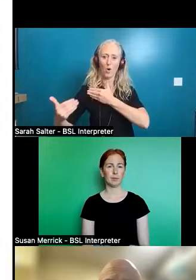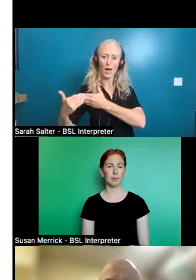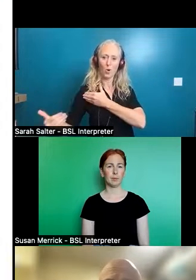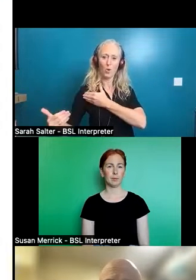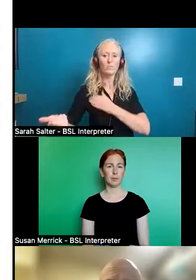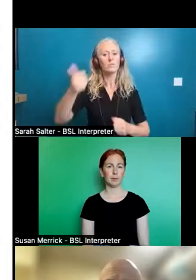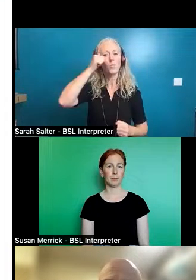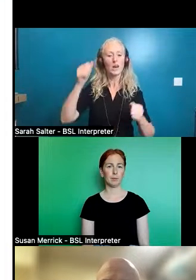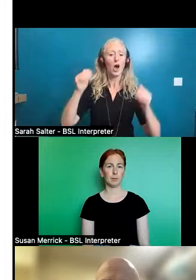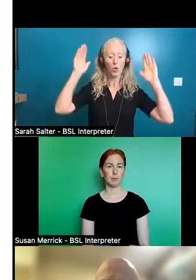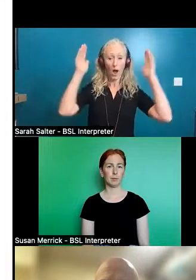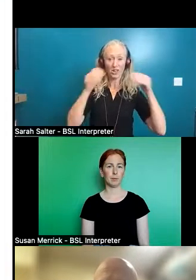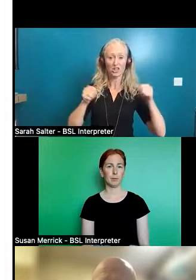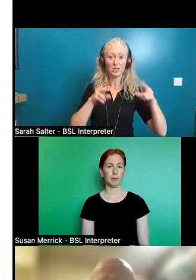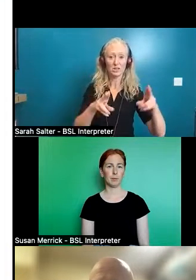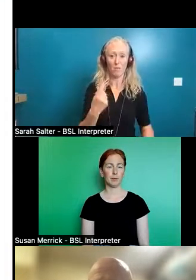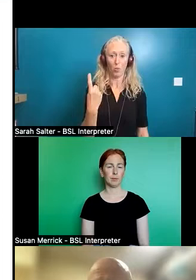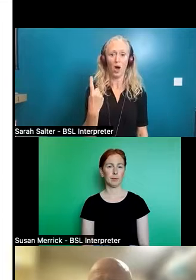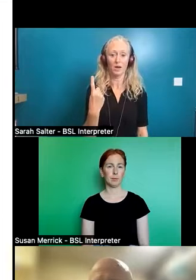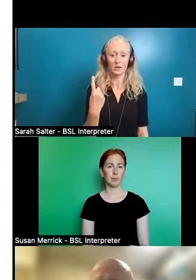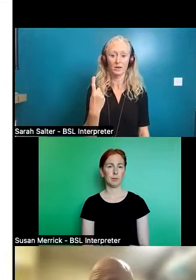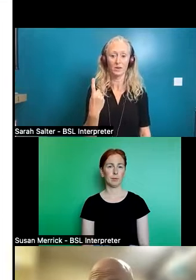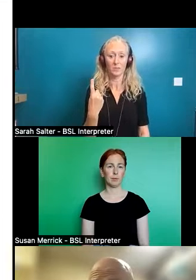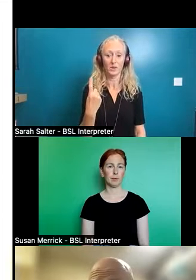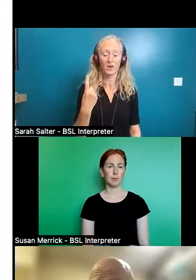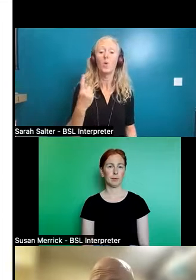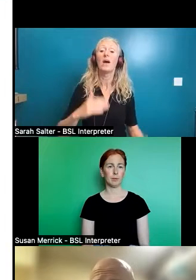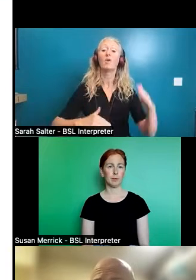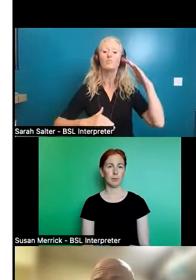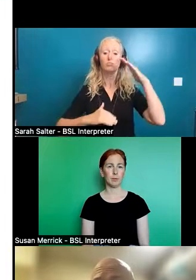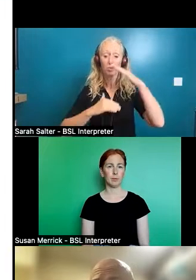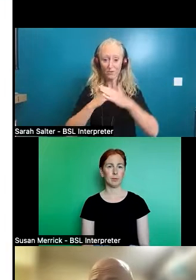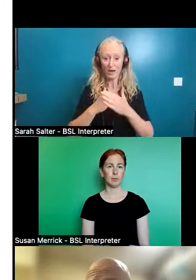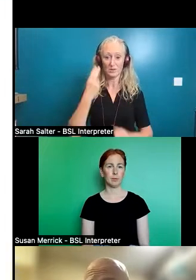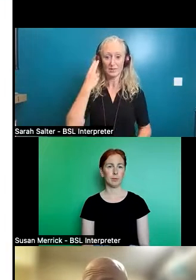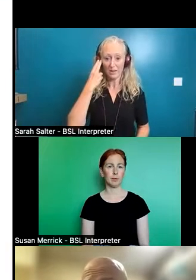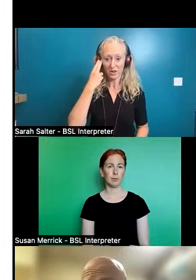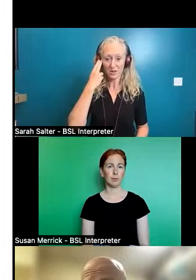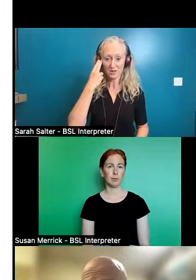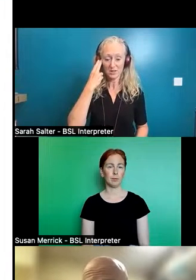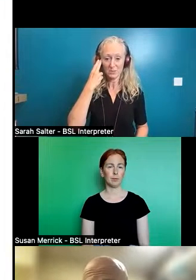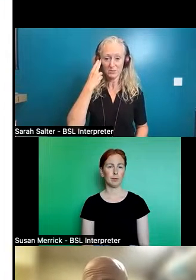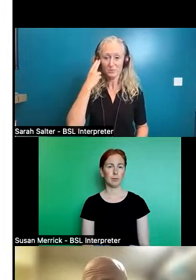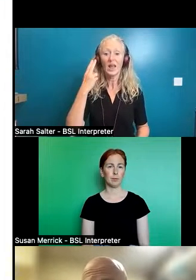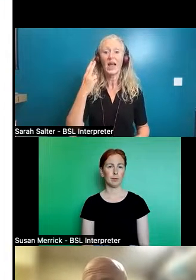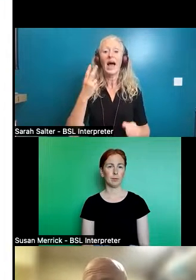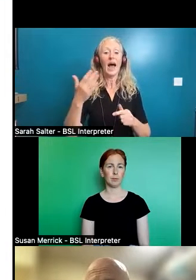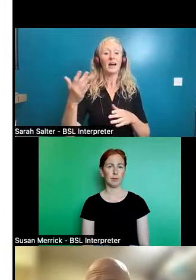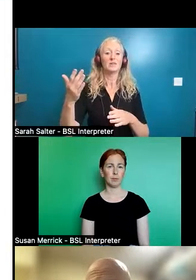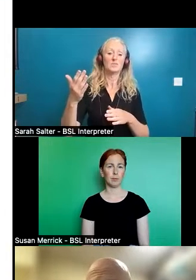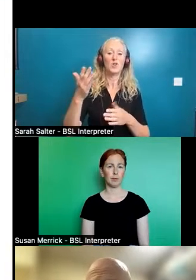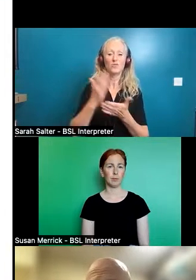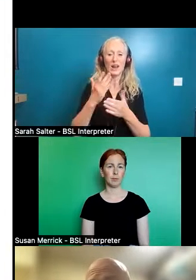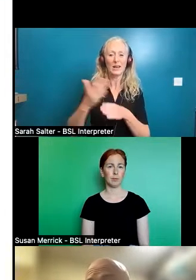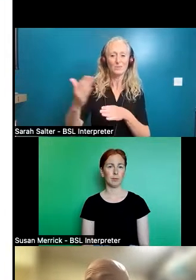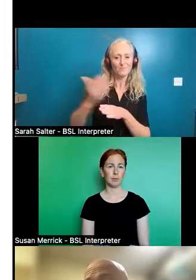know, as I said, the profound sensory neural hearing loss, the pre-pubertal onset of the retinal dystrophy and the